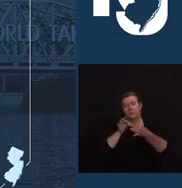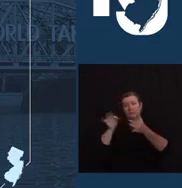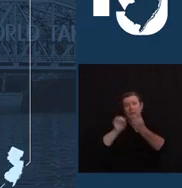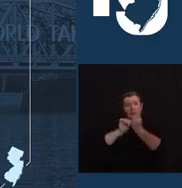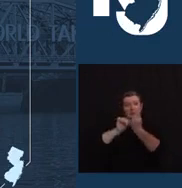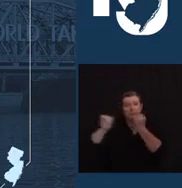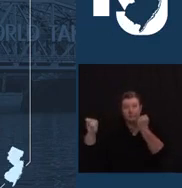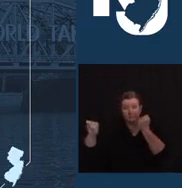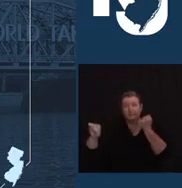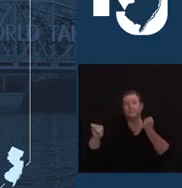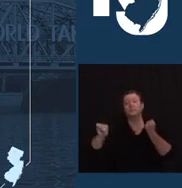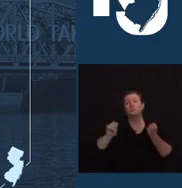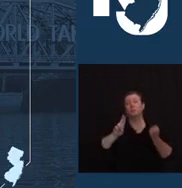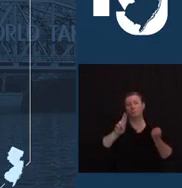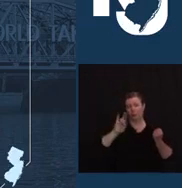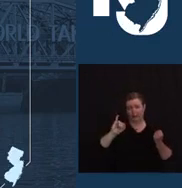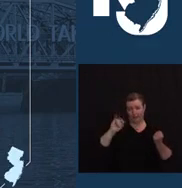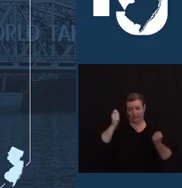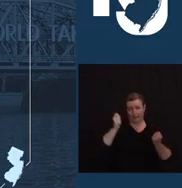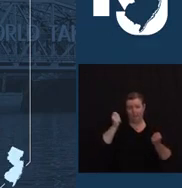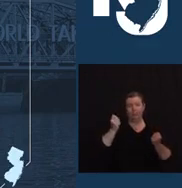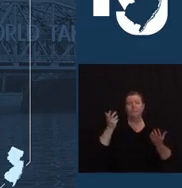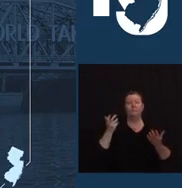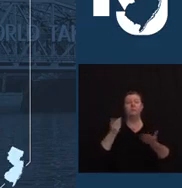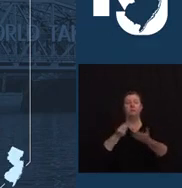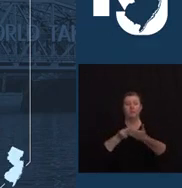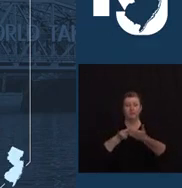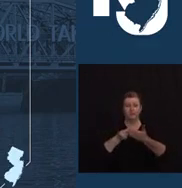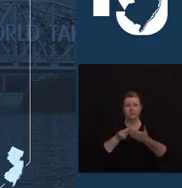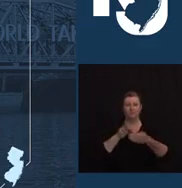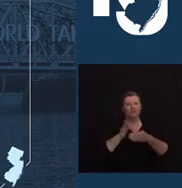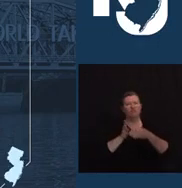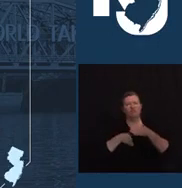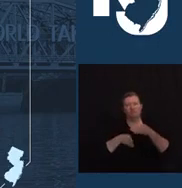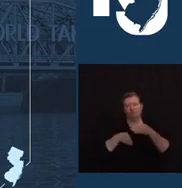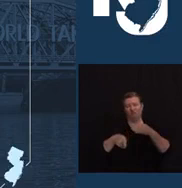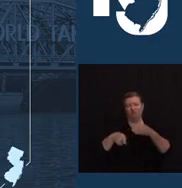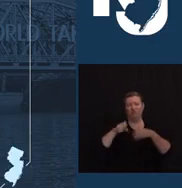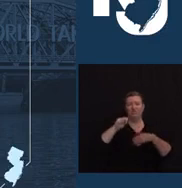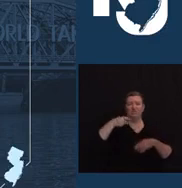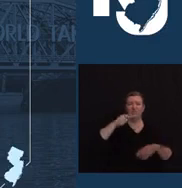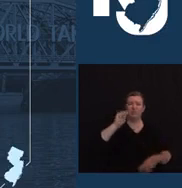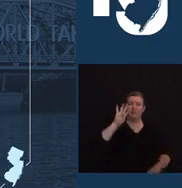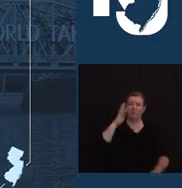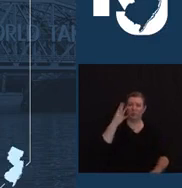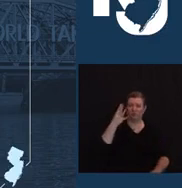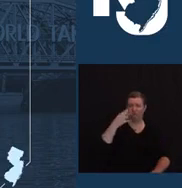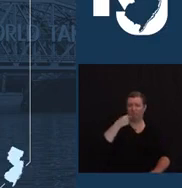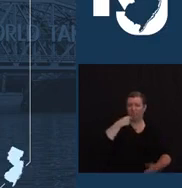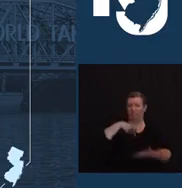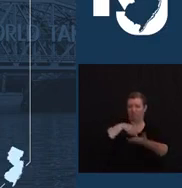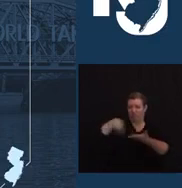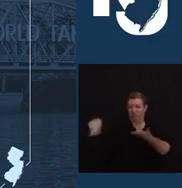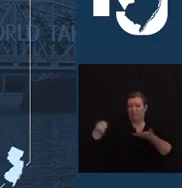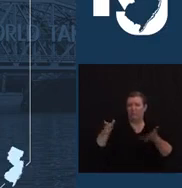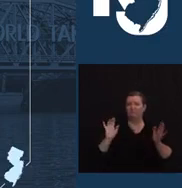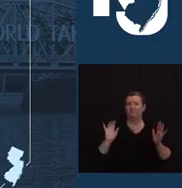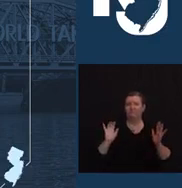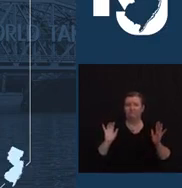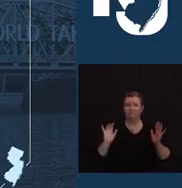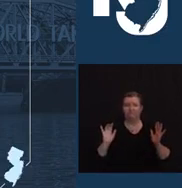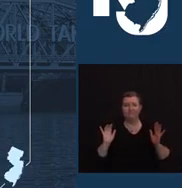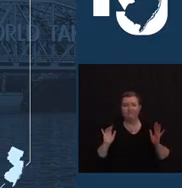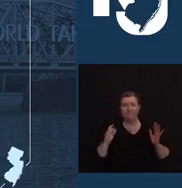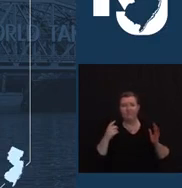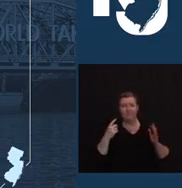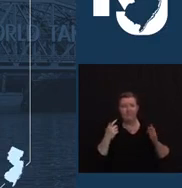weekly benefit, expire on September 4. The proper way to extend federal UI benefits is through